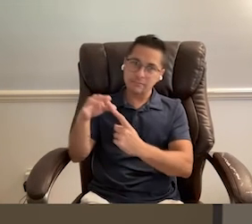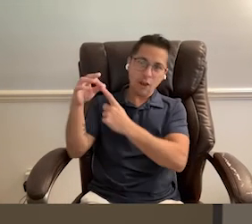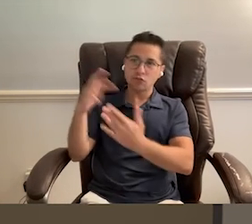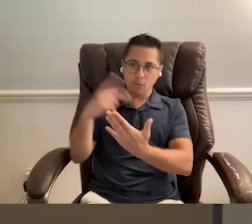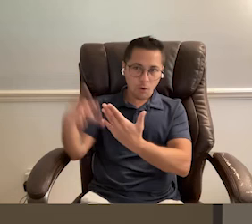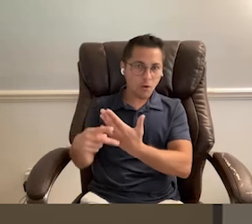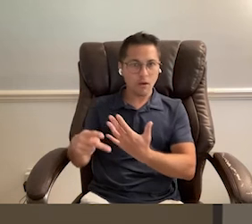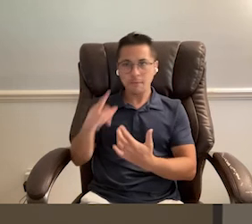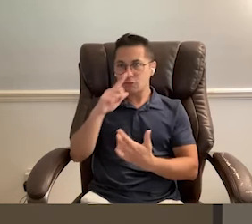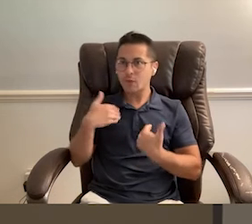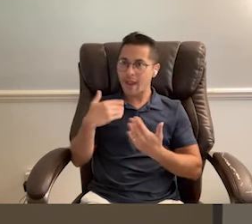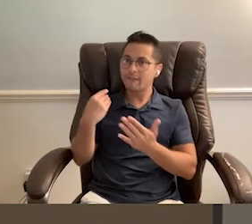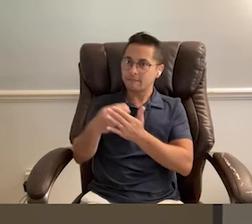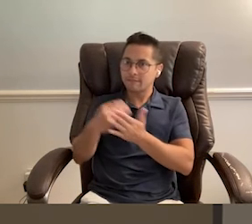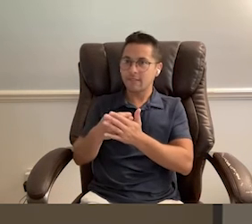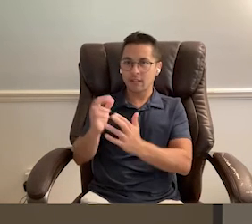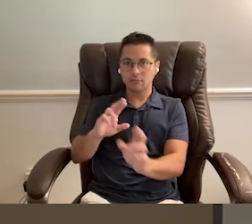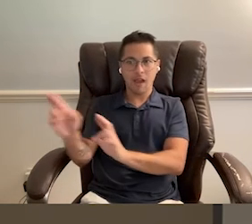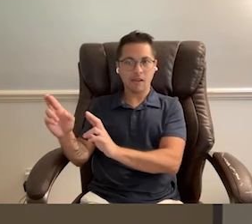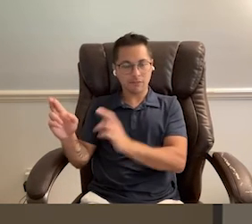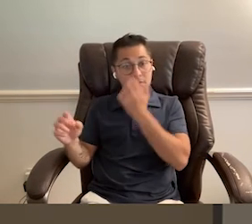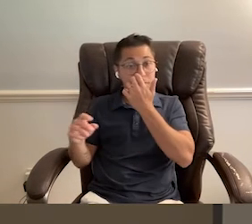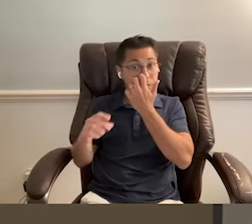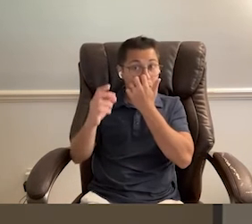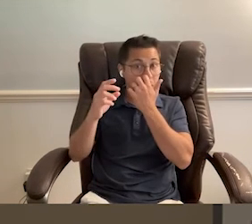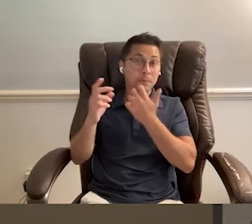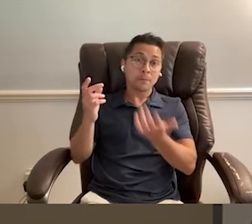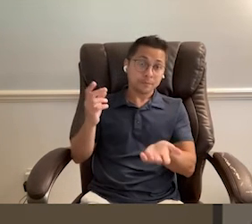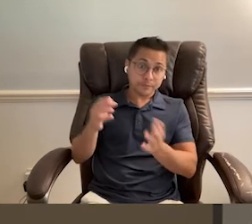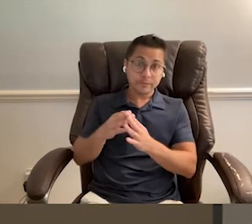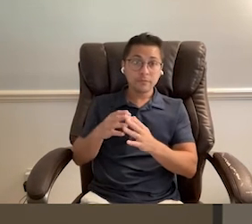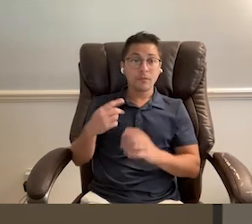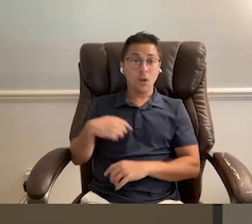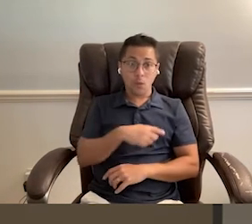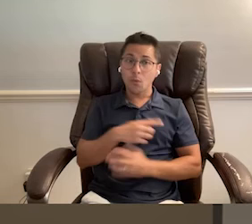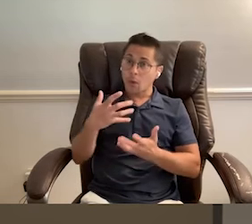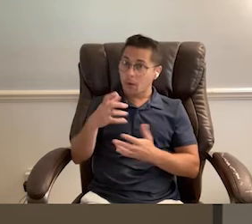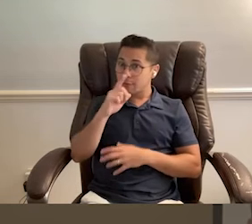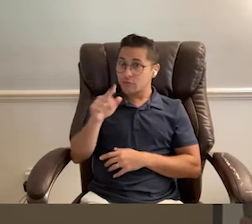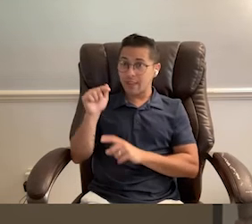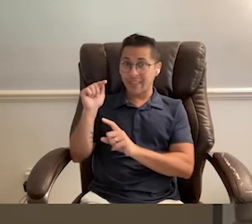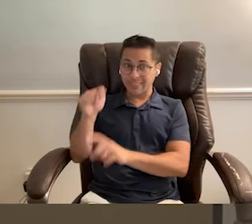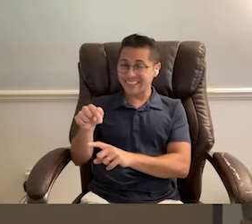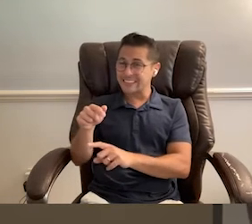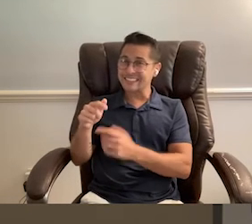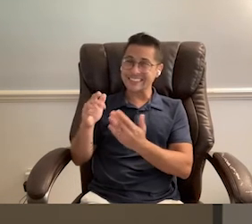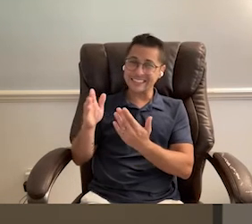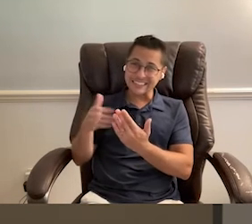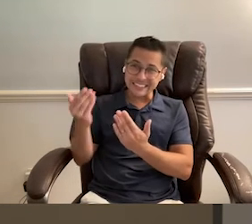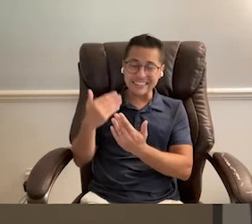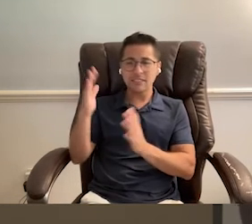to run that. So with that being said, is we want to make this as ease of burden for you to get into